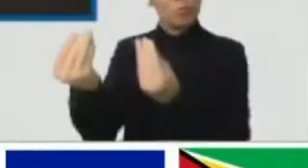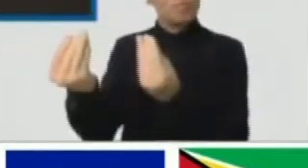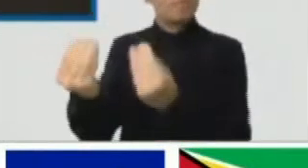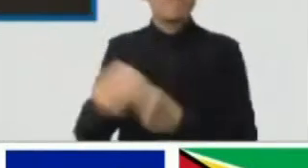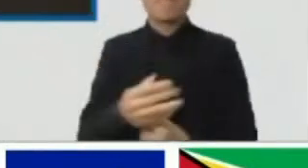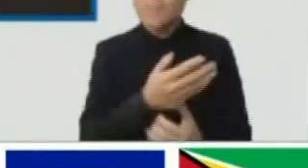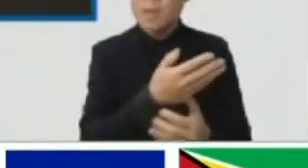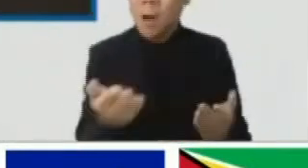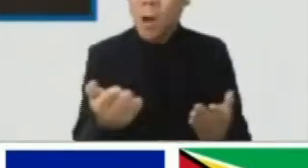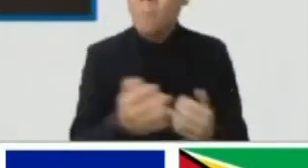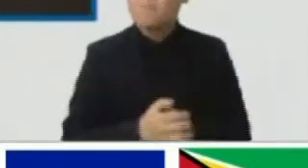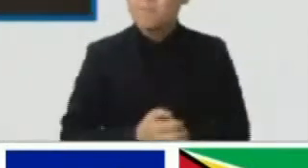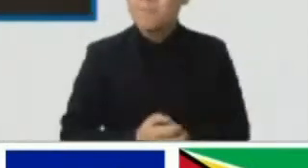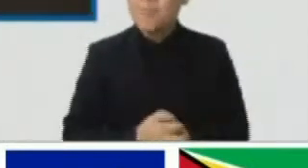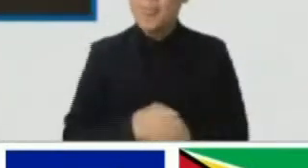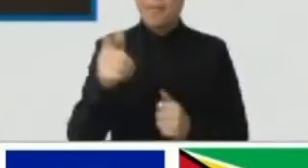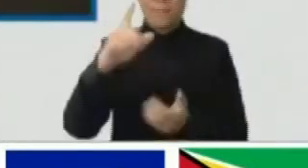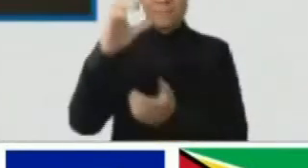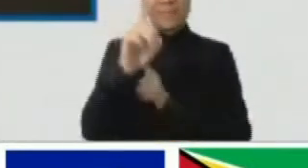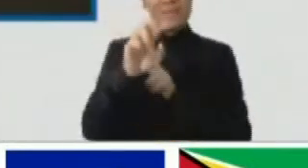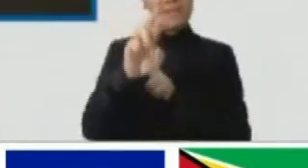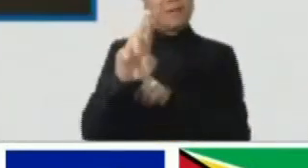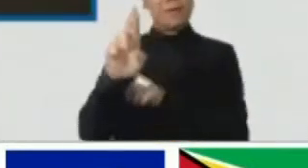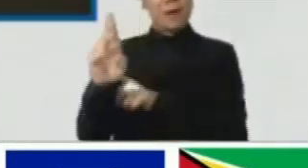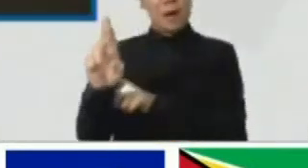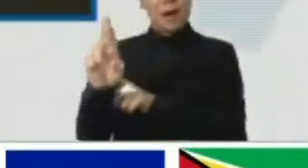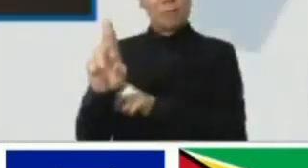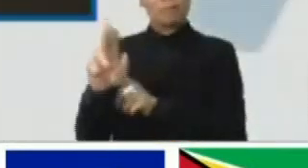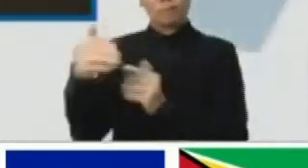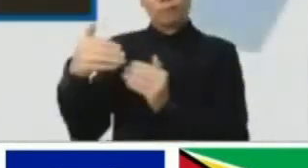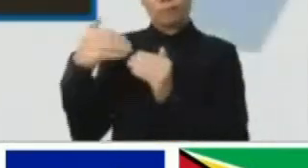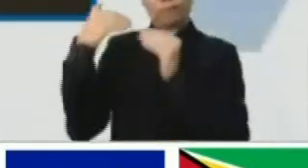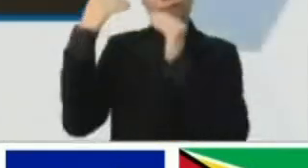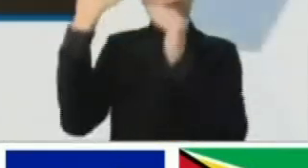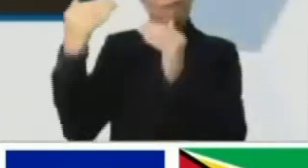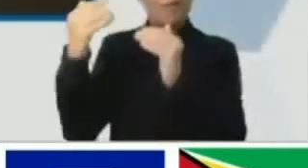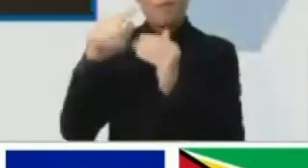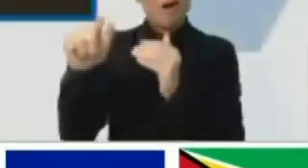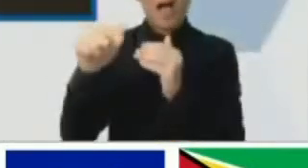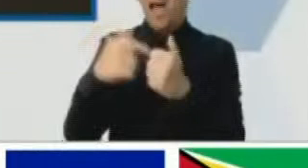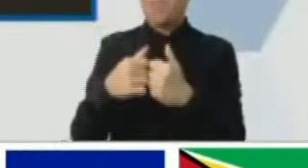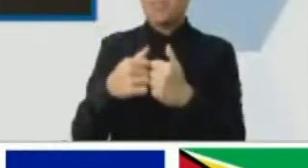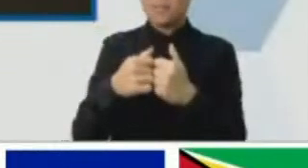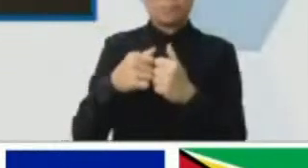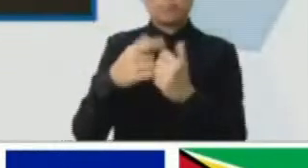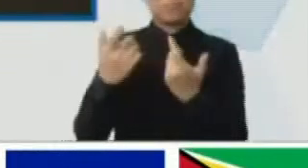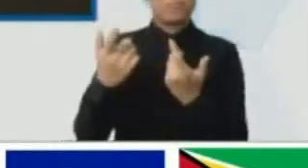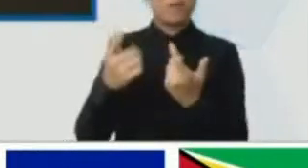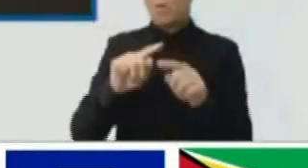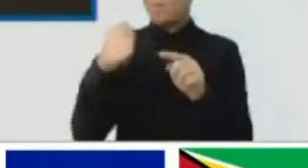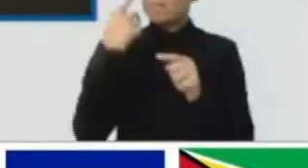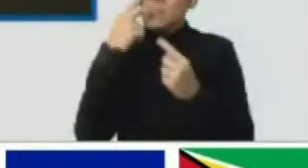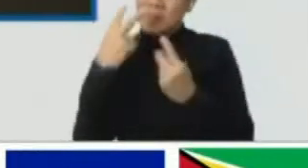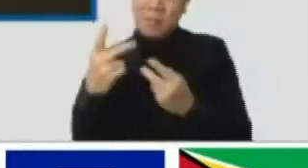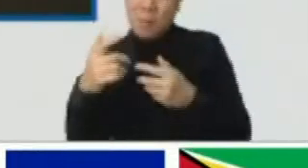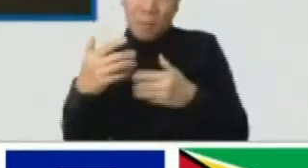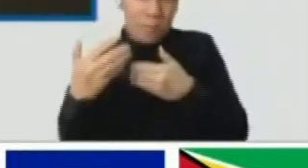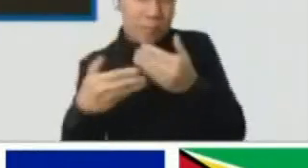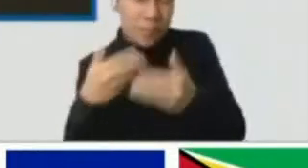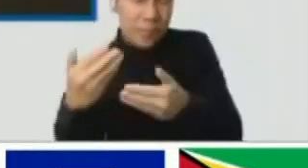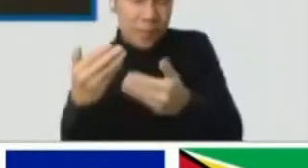revised, enhanced, and proactive rather than reactive can become our best tool to navigate a more